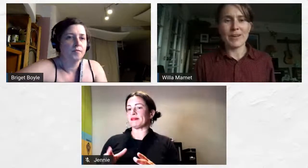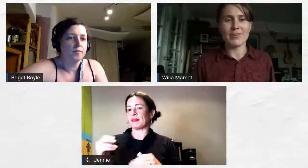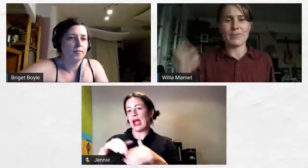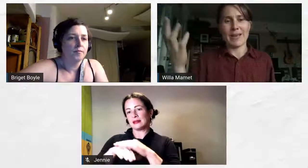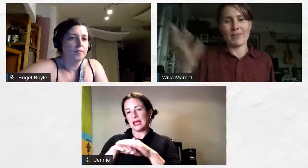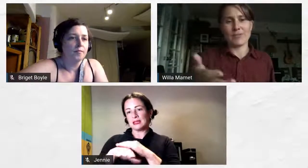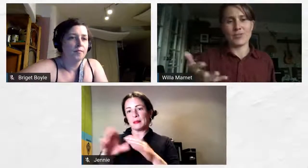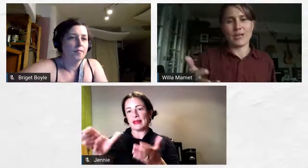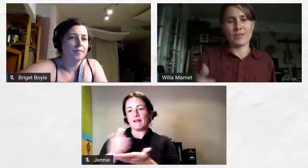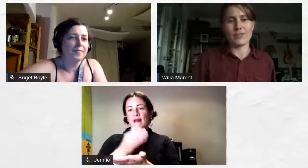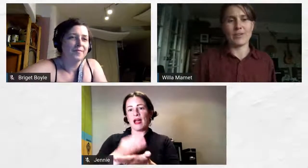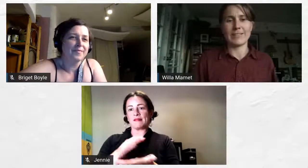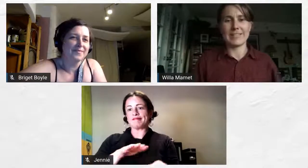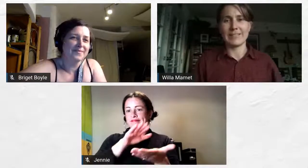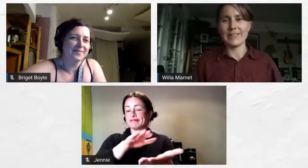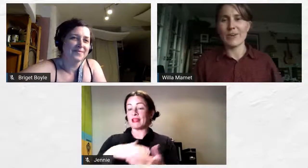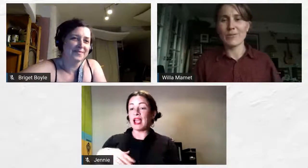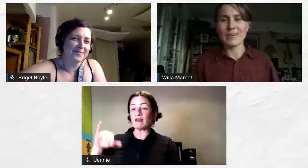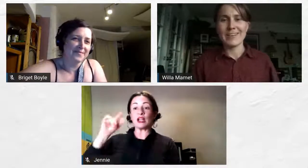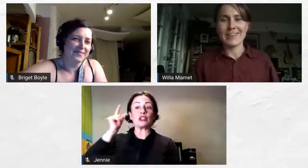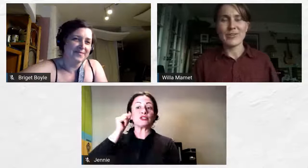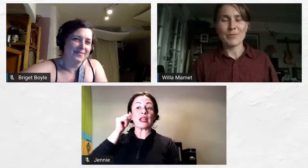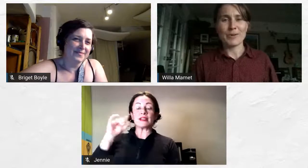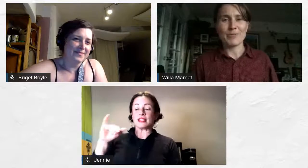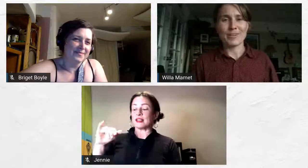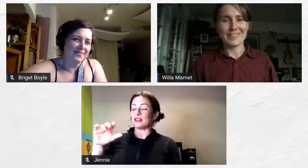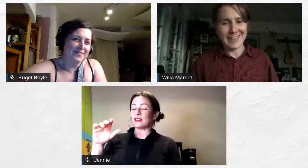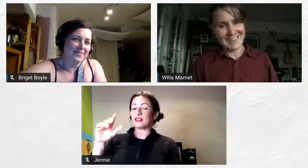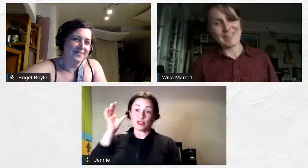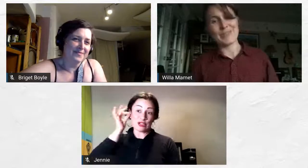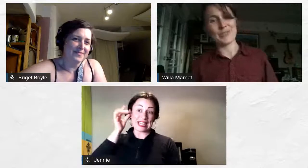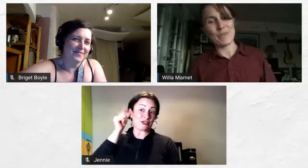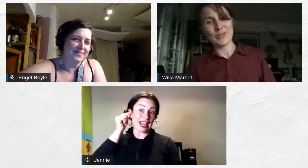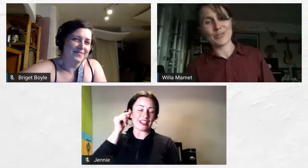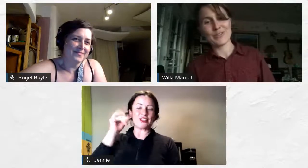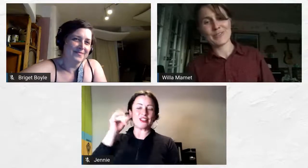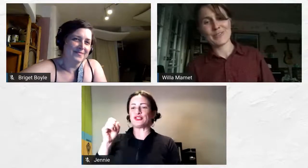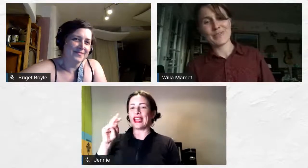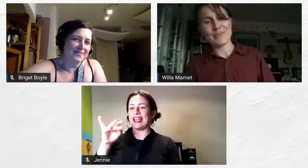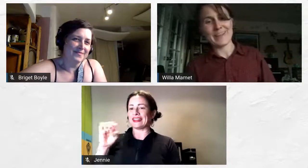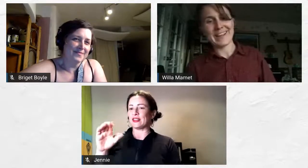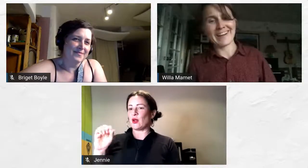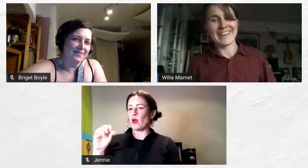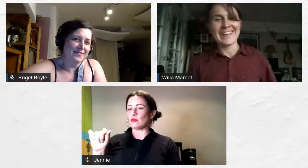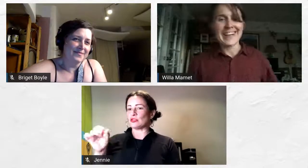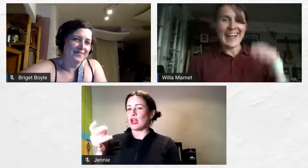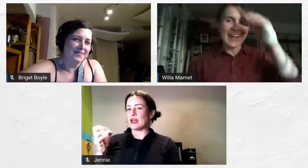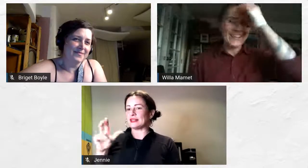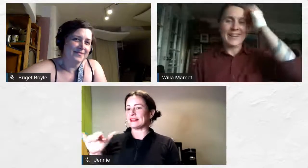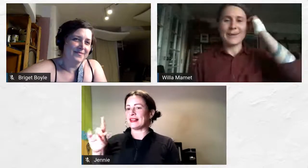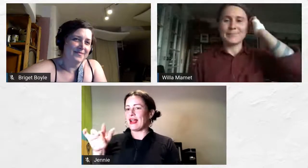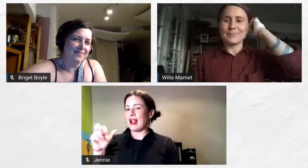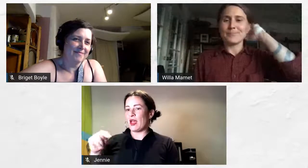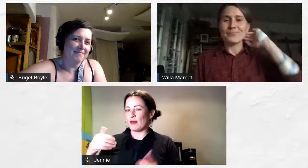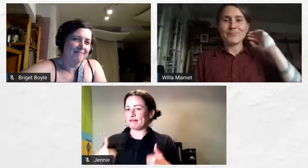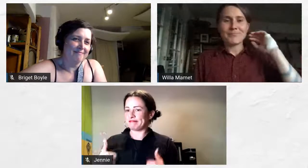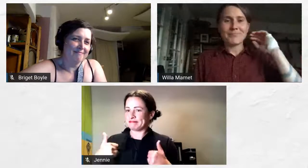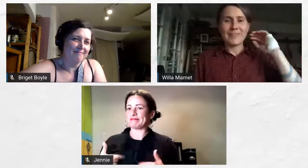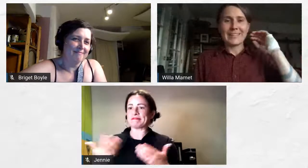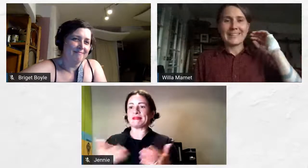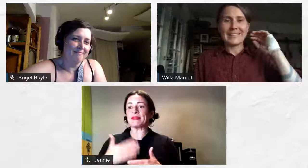Accessibility Fund. We have Jenny O'Shaughnessy de Leon interpreting for us tonight. Thank you so much for being here. And